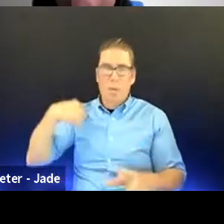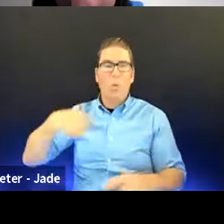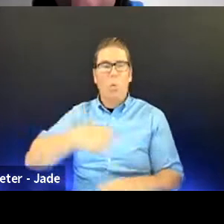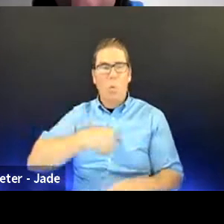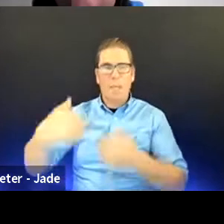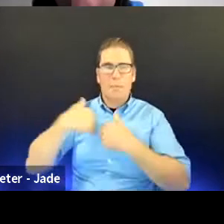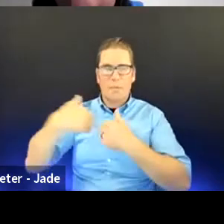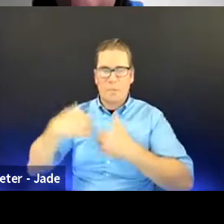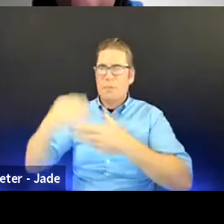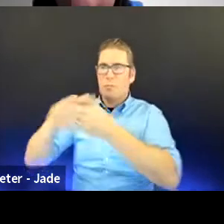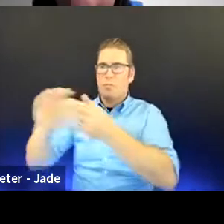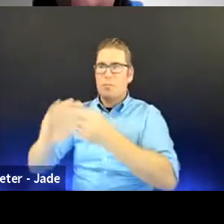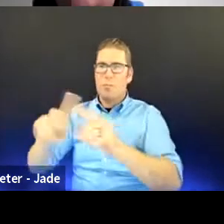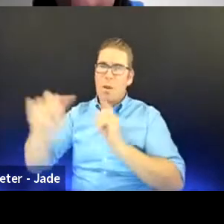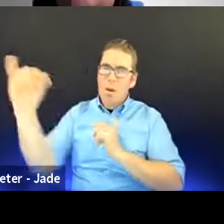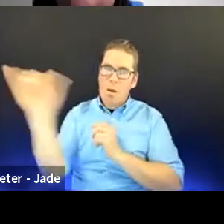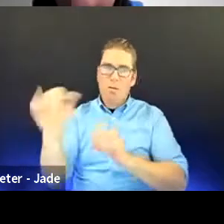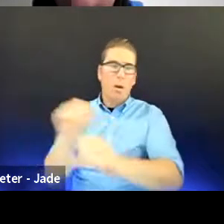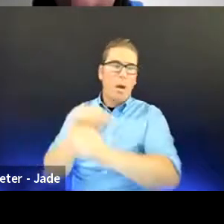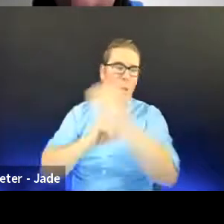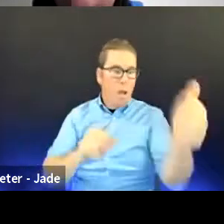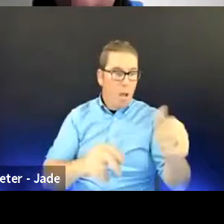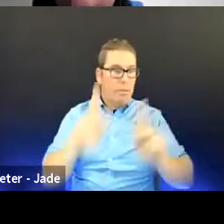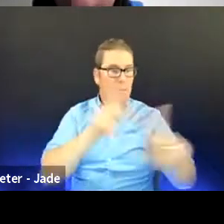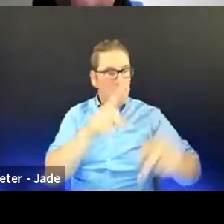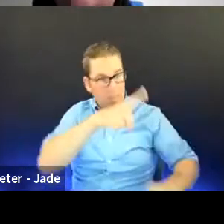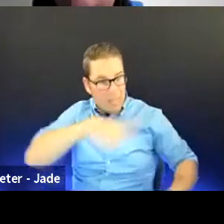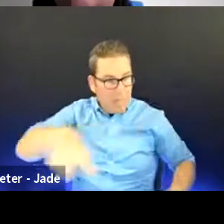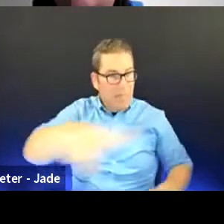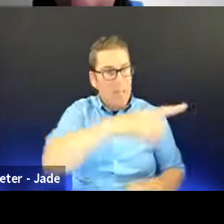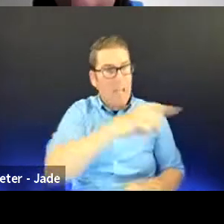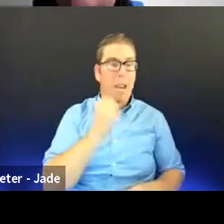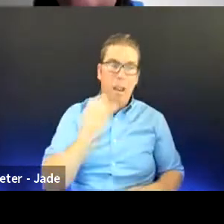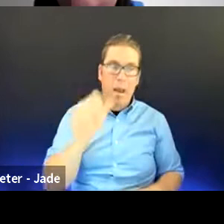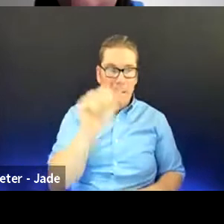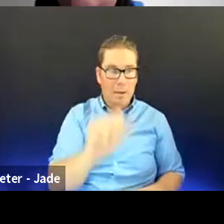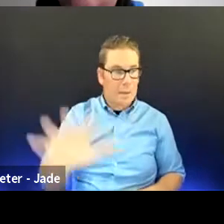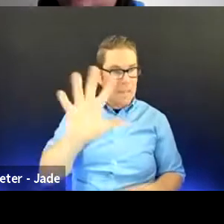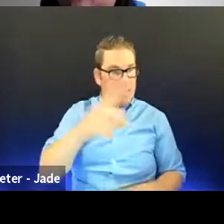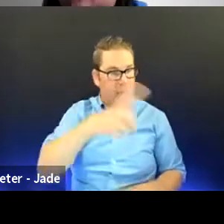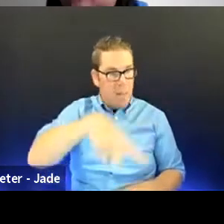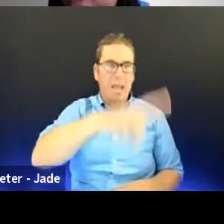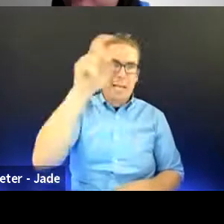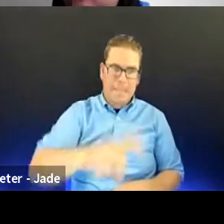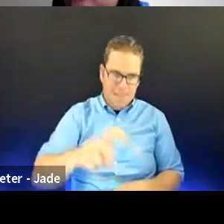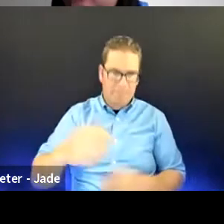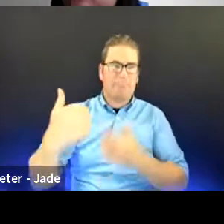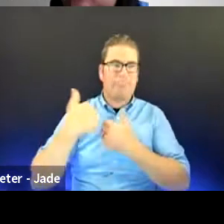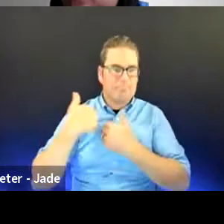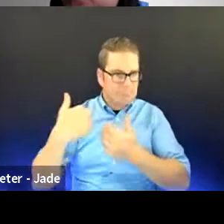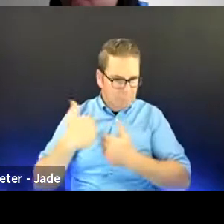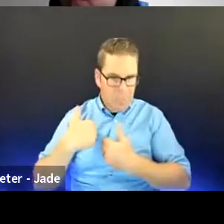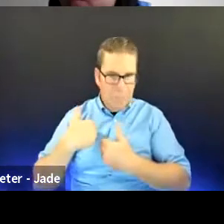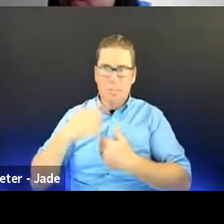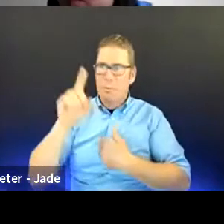other people need to say something. Other non-Asian people need to speak out and say,